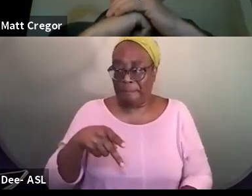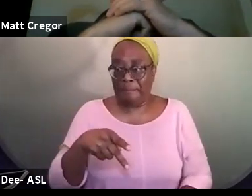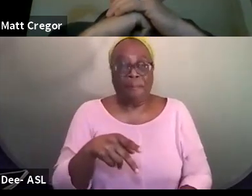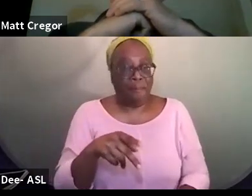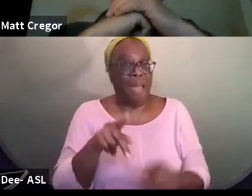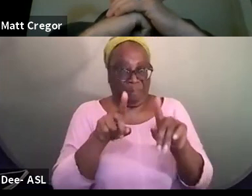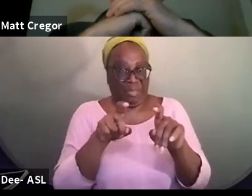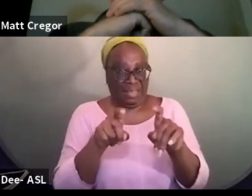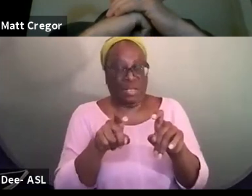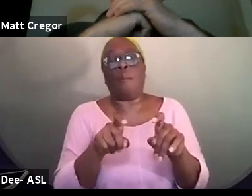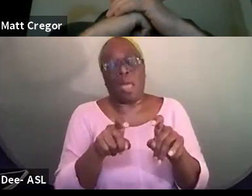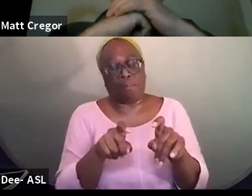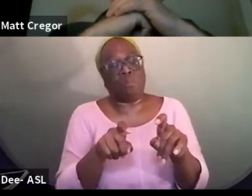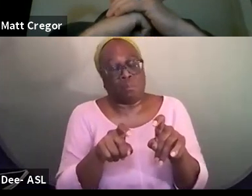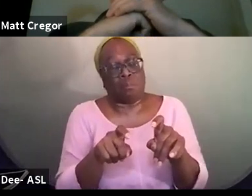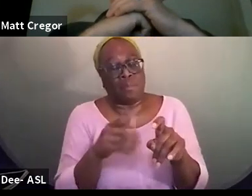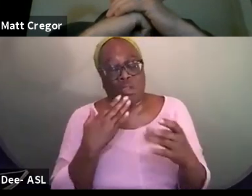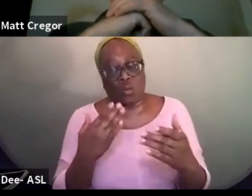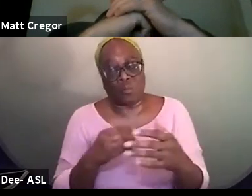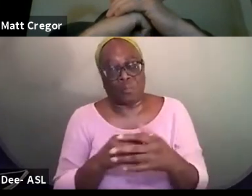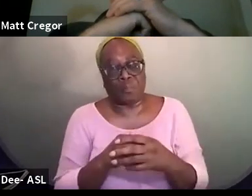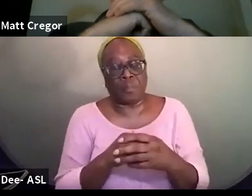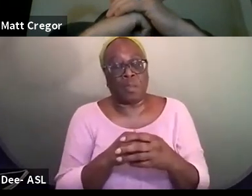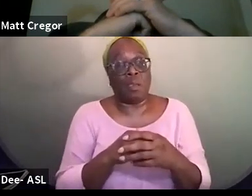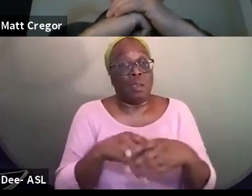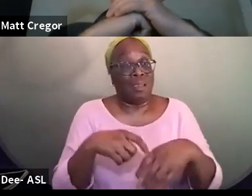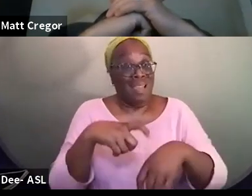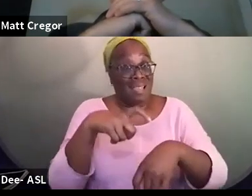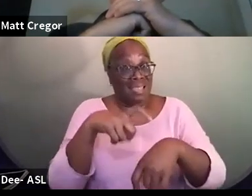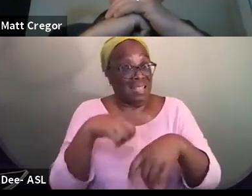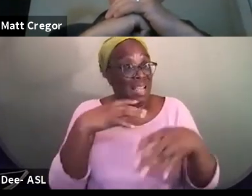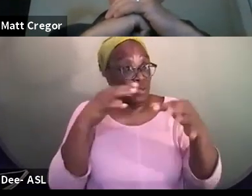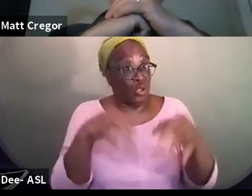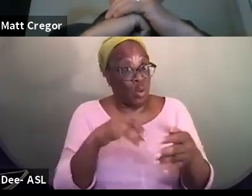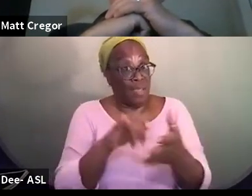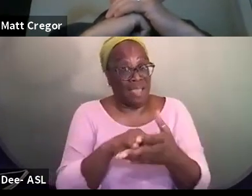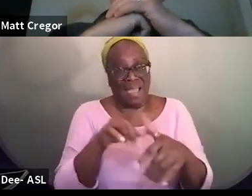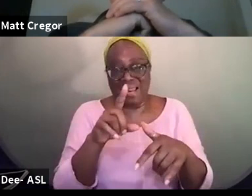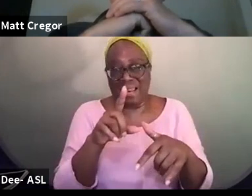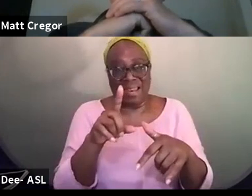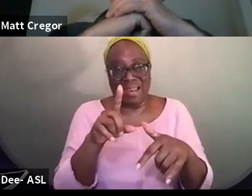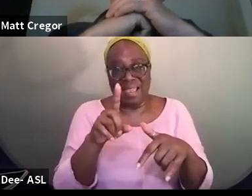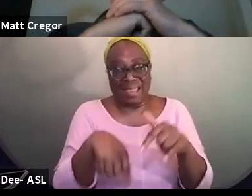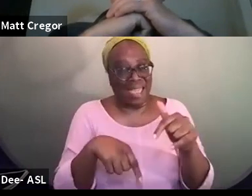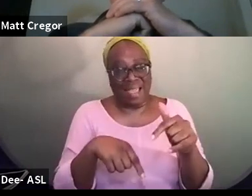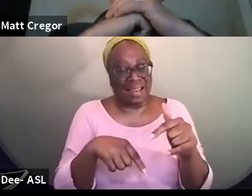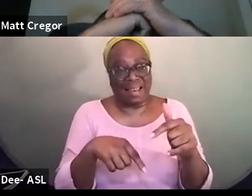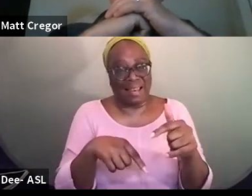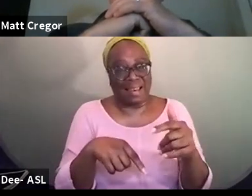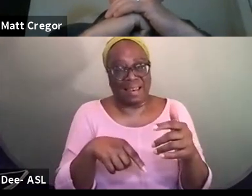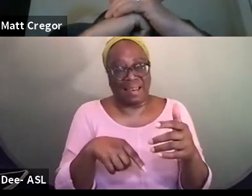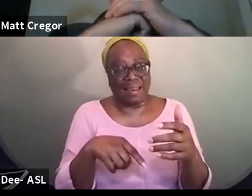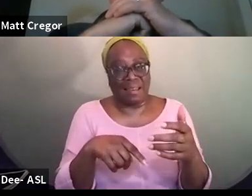be determined can't be the difference between September and when the students